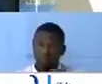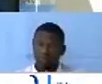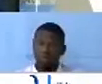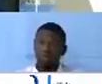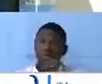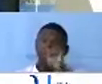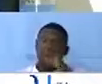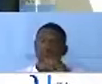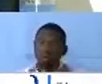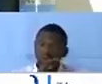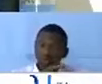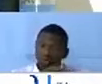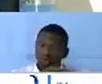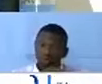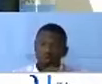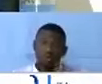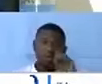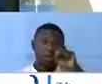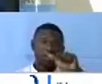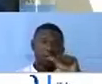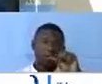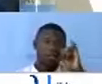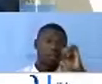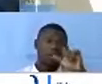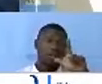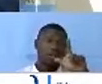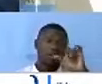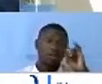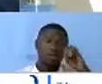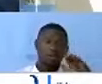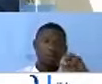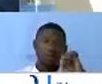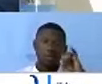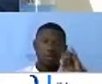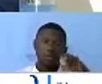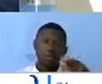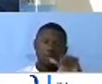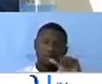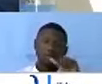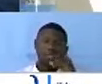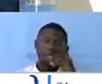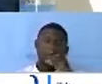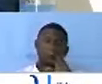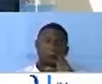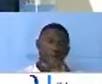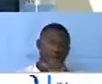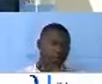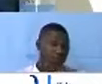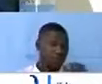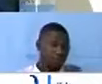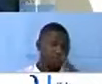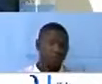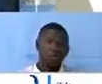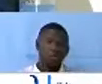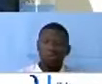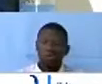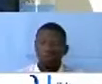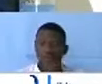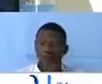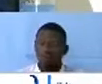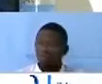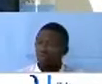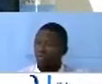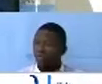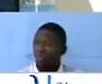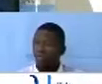Ñi nga xamné ñoo la fété. Salmine Drame. Also incriminated you in that torture. Mit wax na ne bokk nga ci mitital boobu. You also deny.